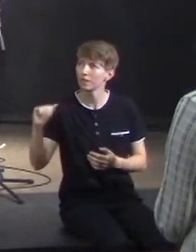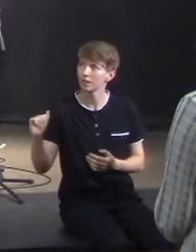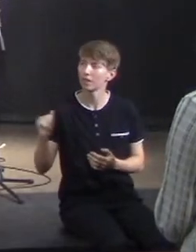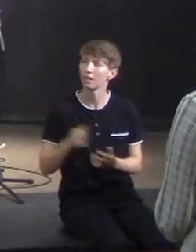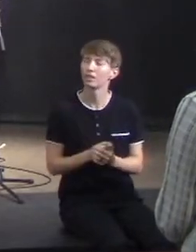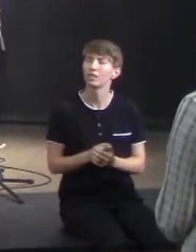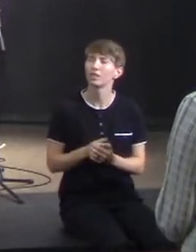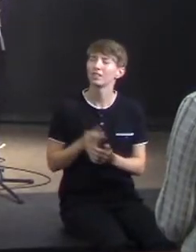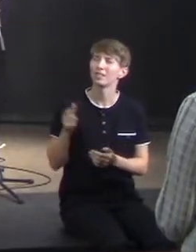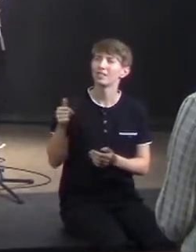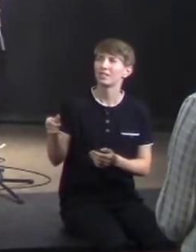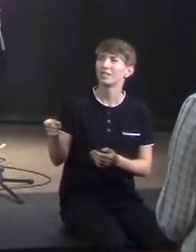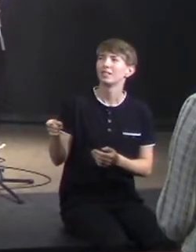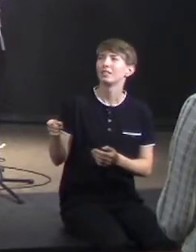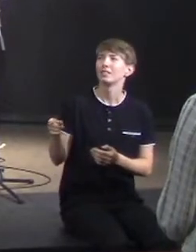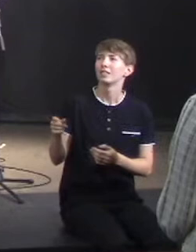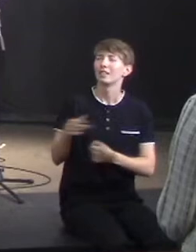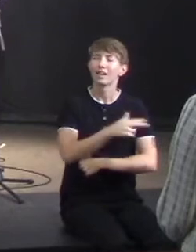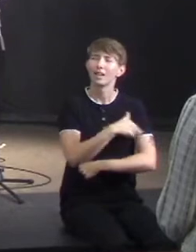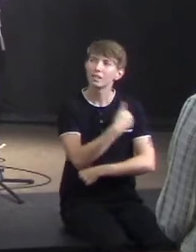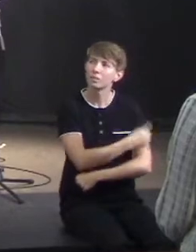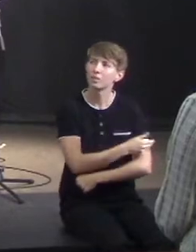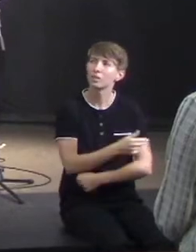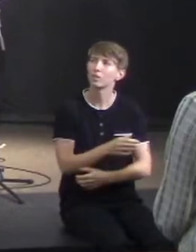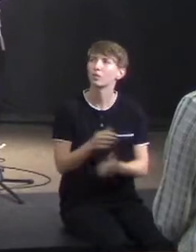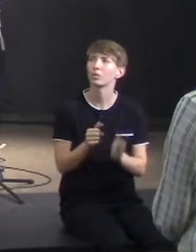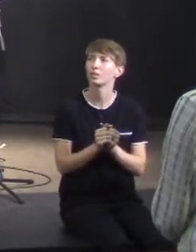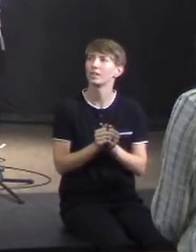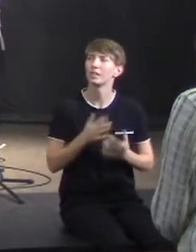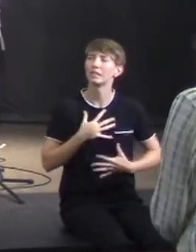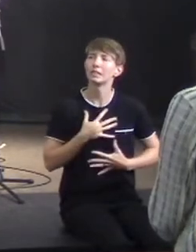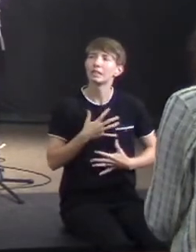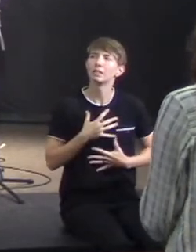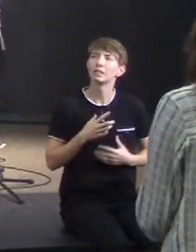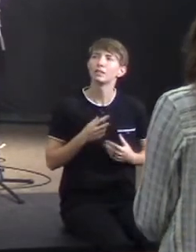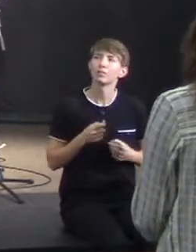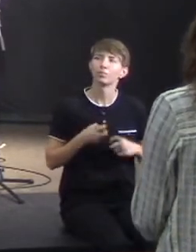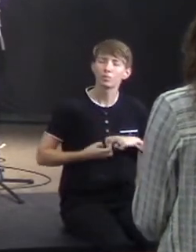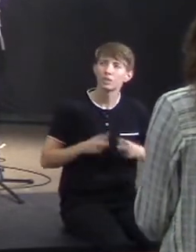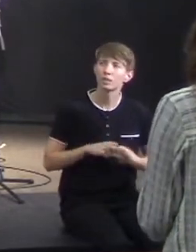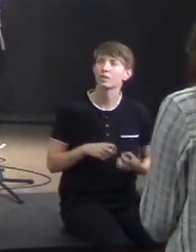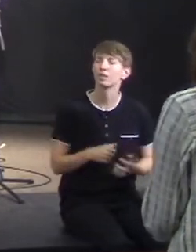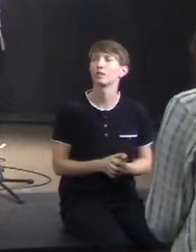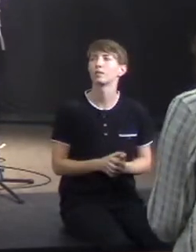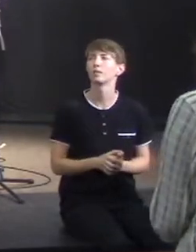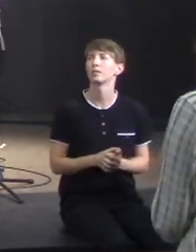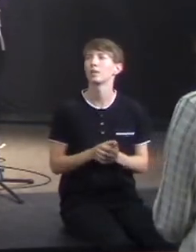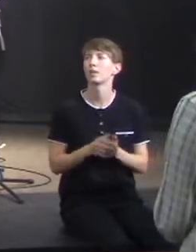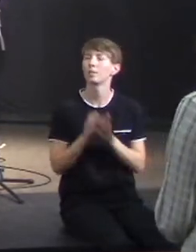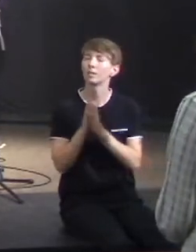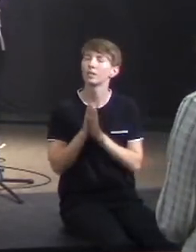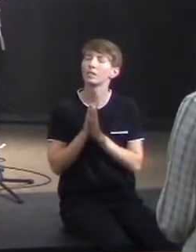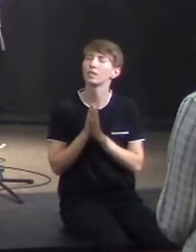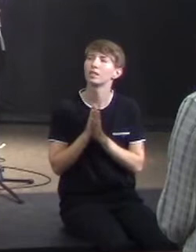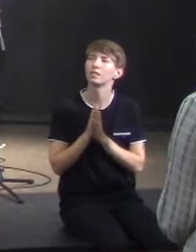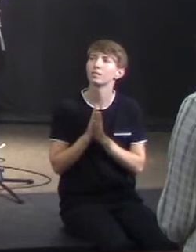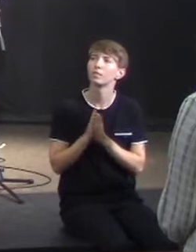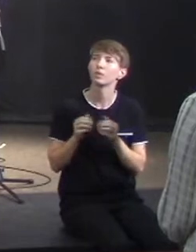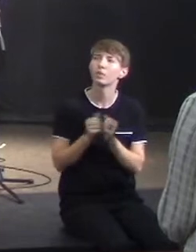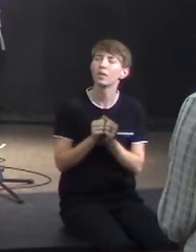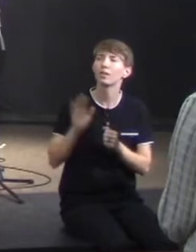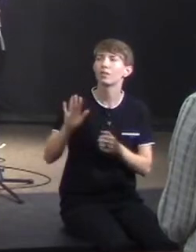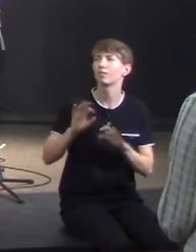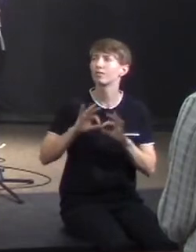hospital with some respiratory issues. Please be with her family and her as she recovers, be with the doctors, be able to, you